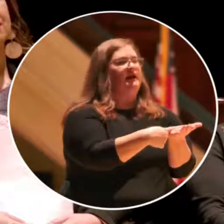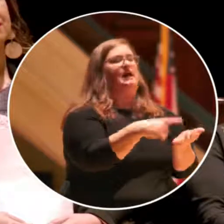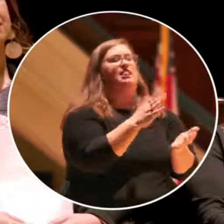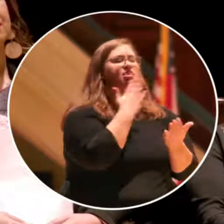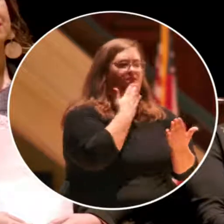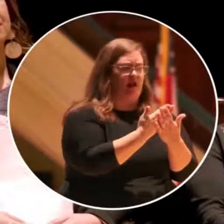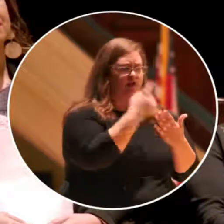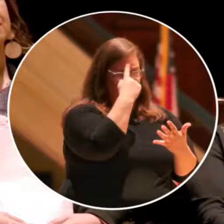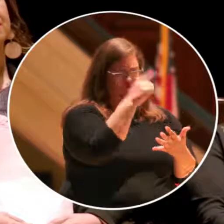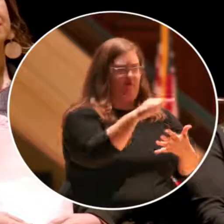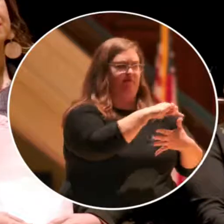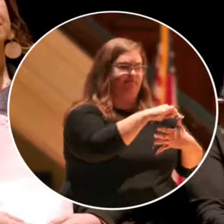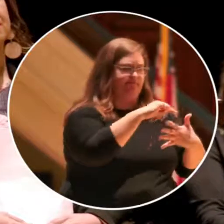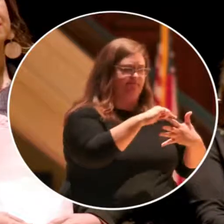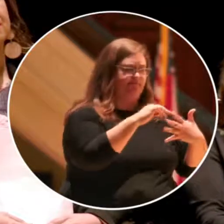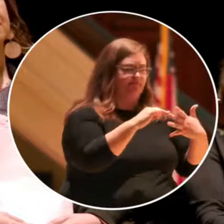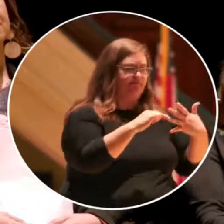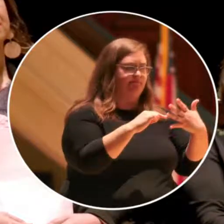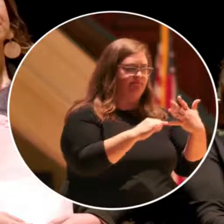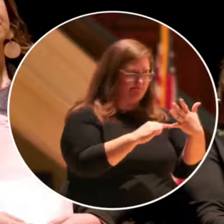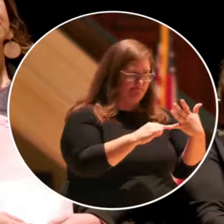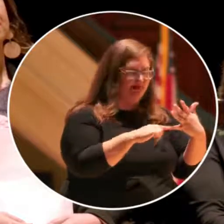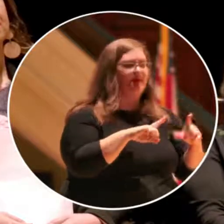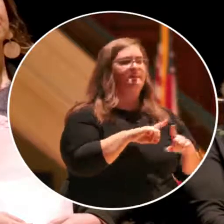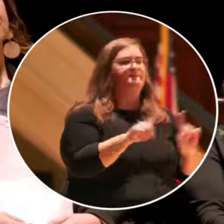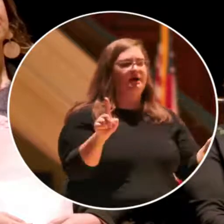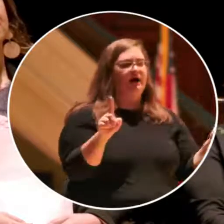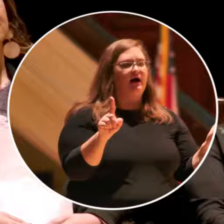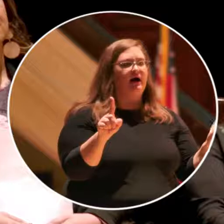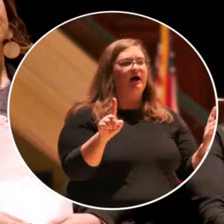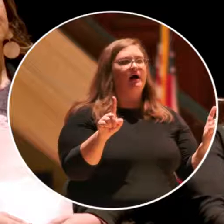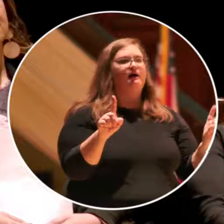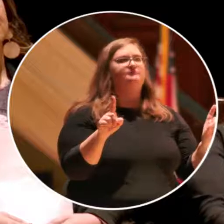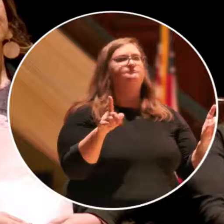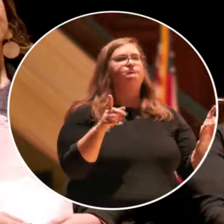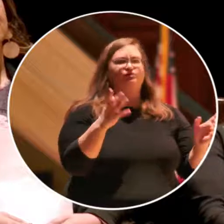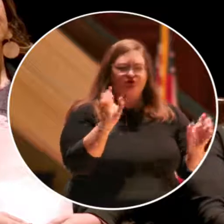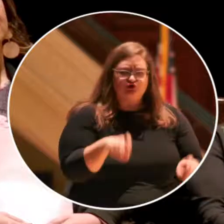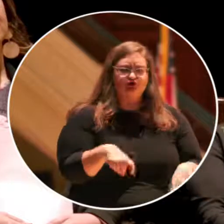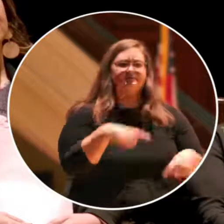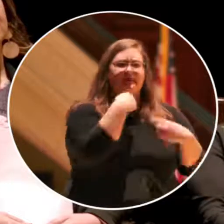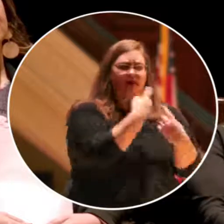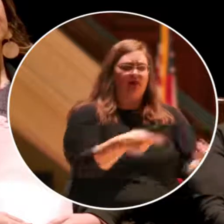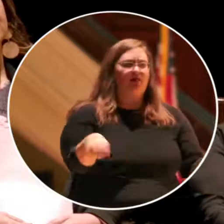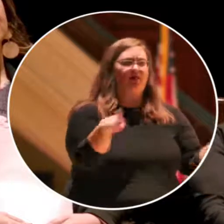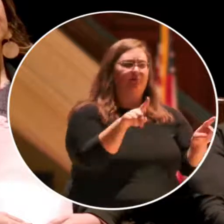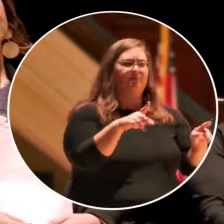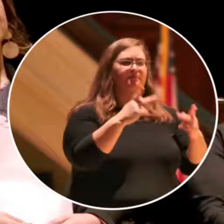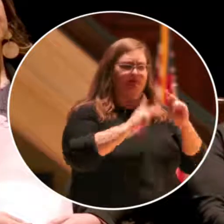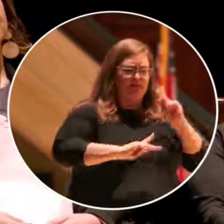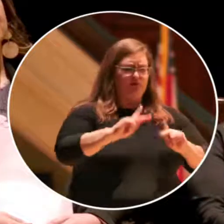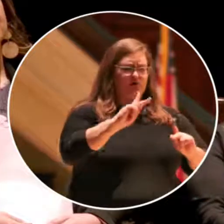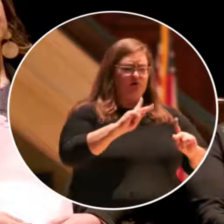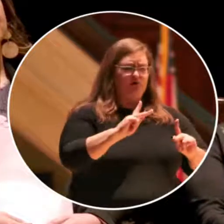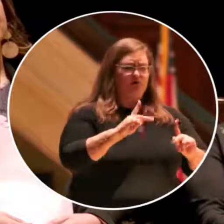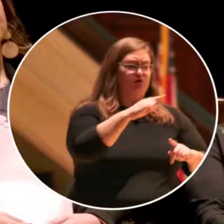to ache. But what if we told the people the things that they did well? What if we told our parents,